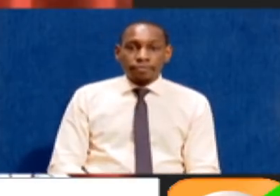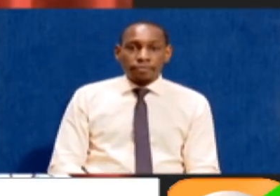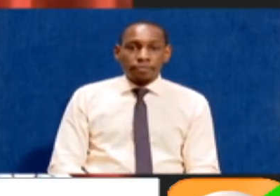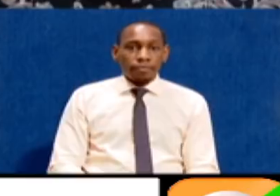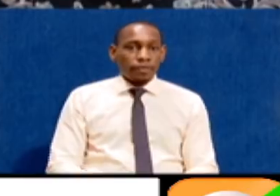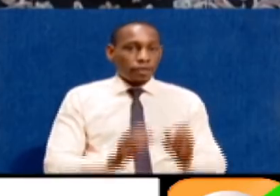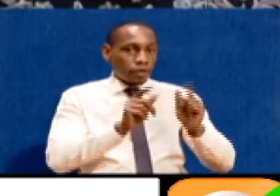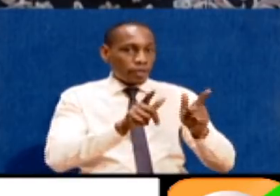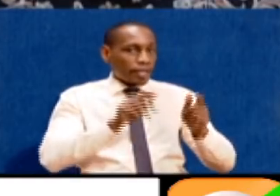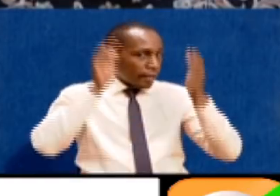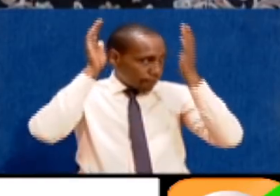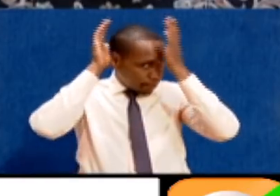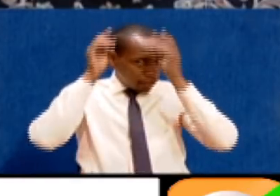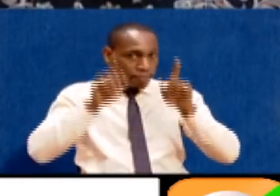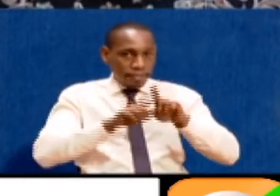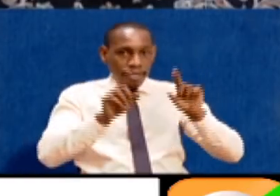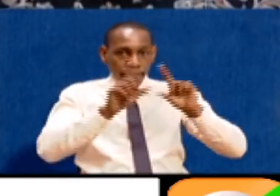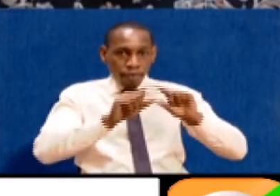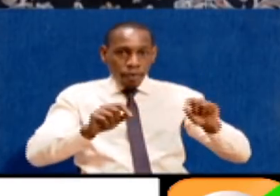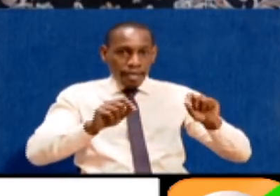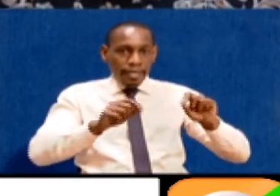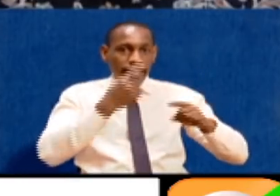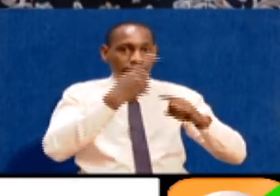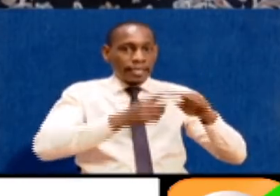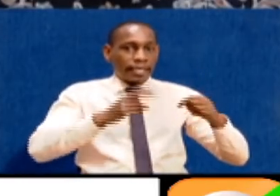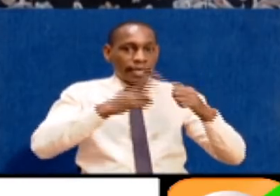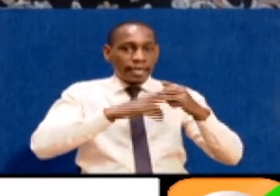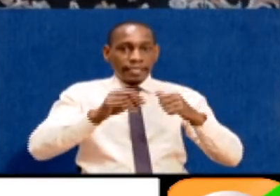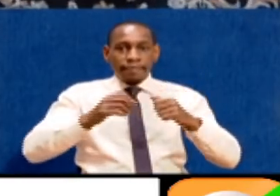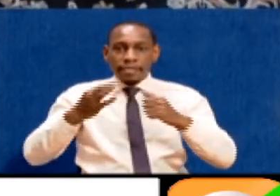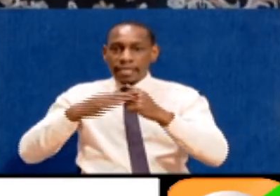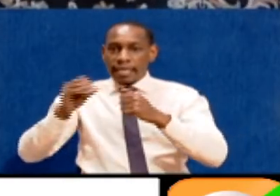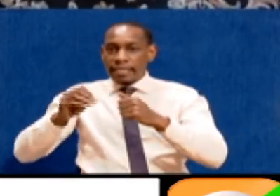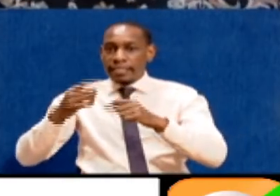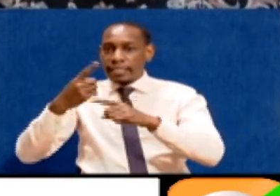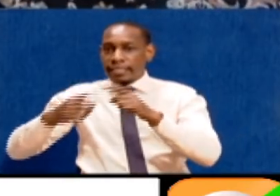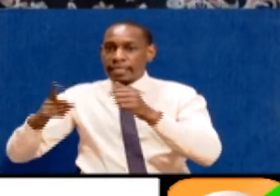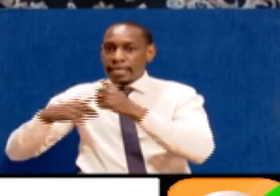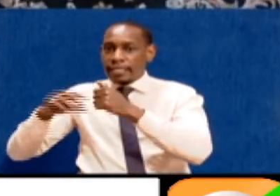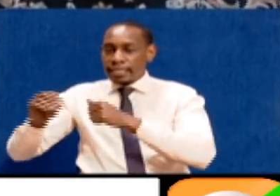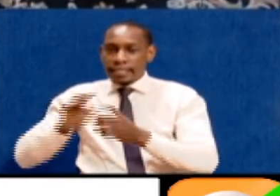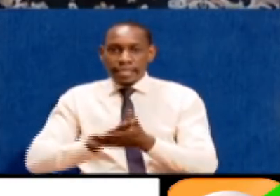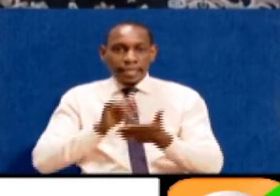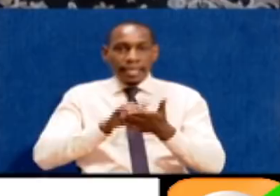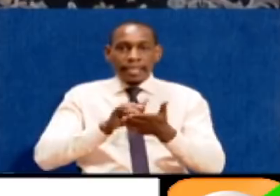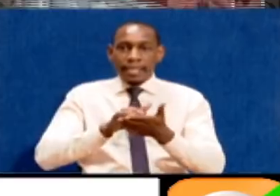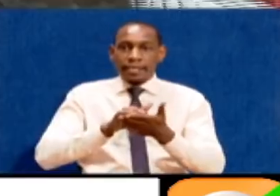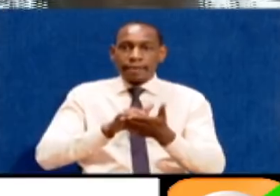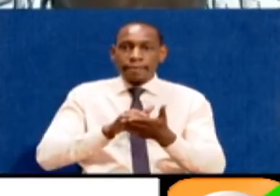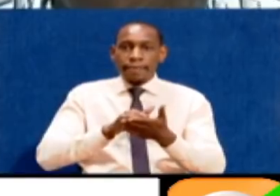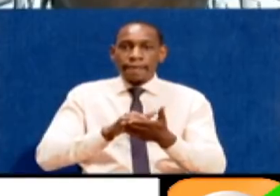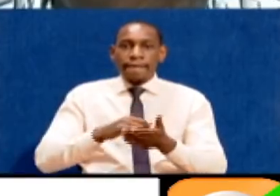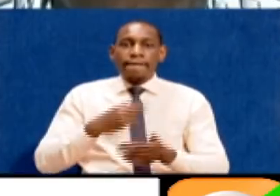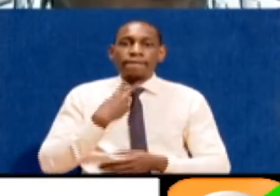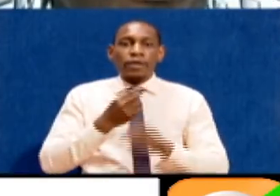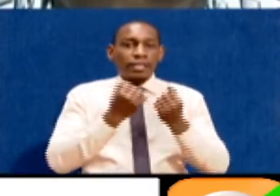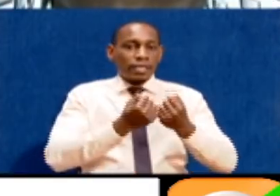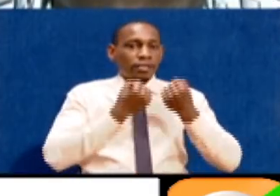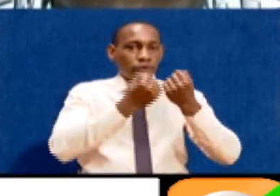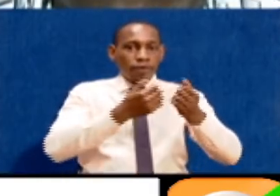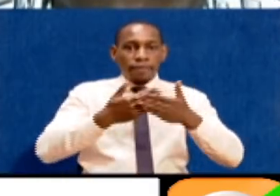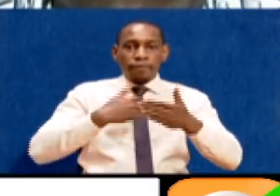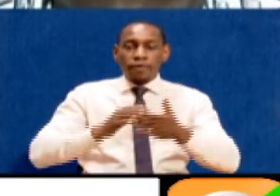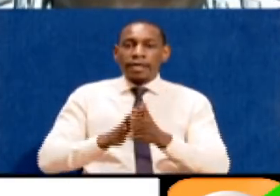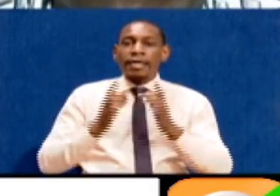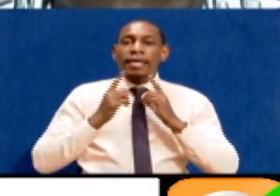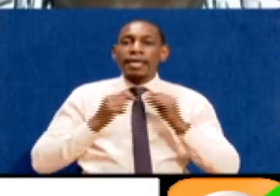Bishop Kariuki, you've taken us back to the 70s, 80s, 60s. One of the vocal voices then in the church was